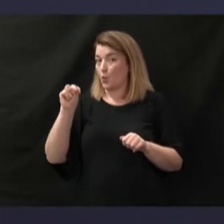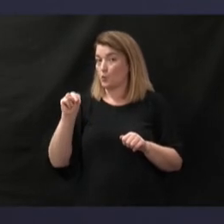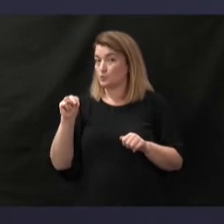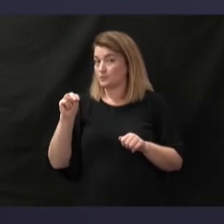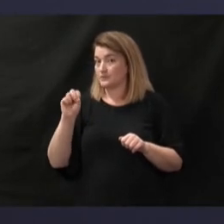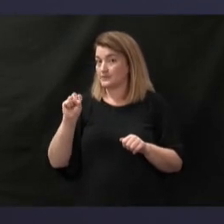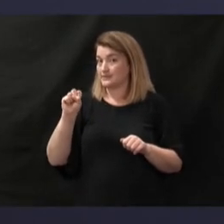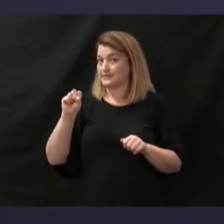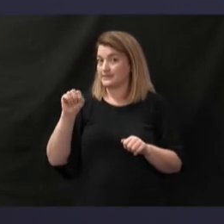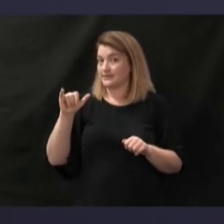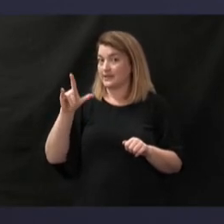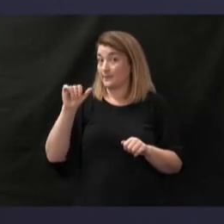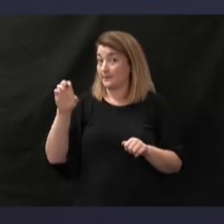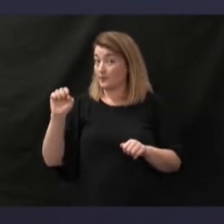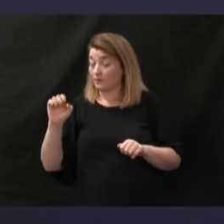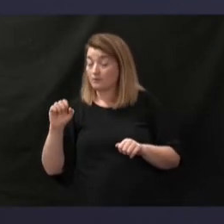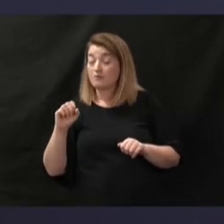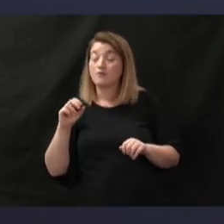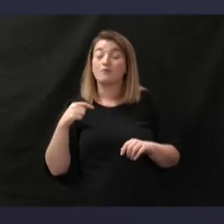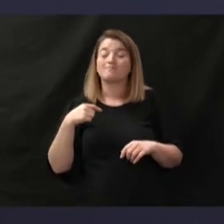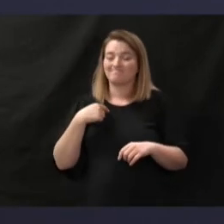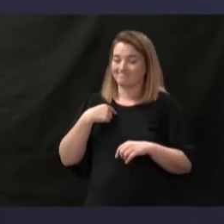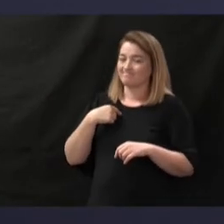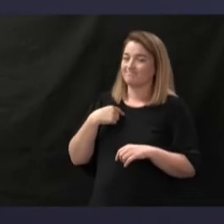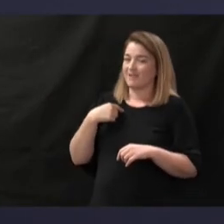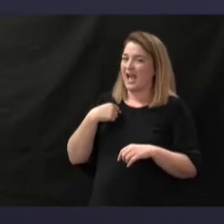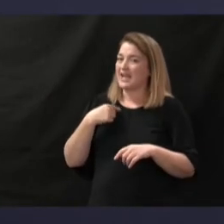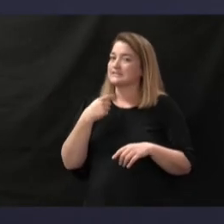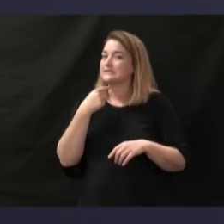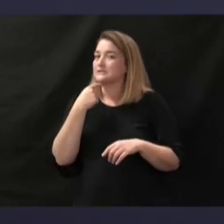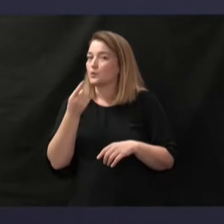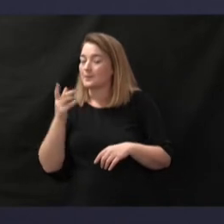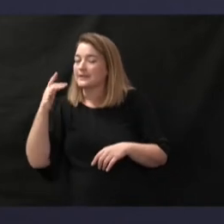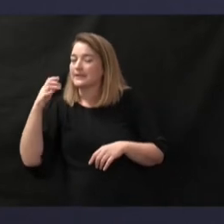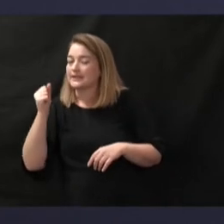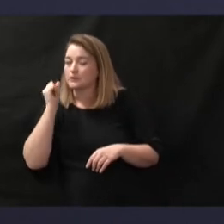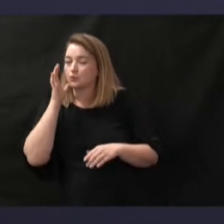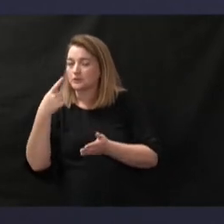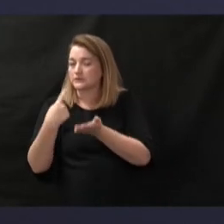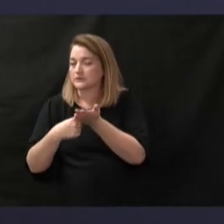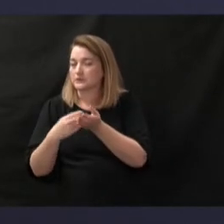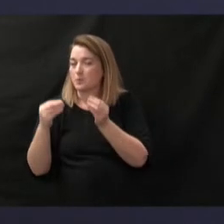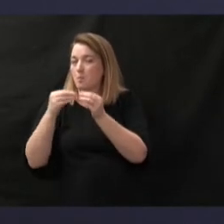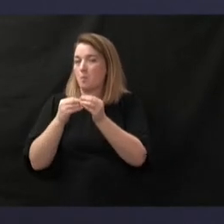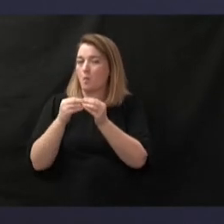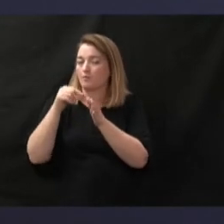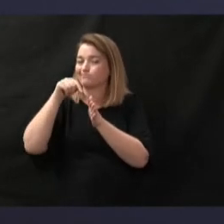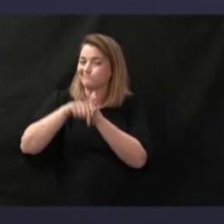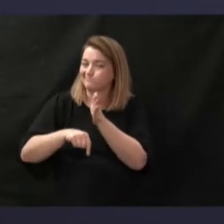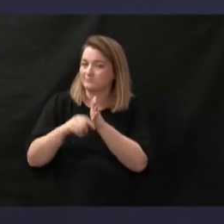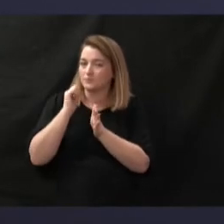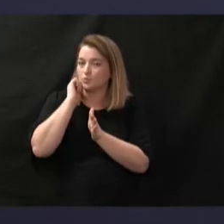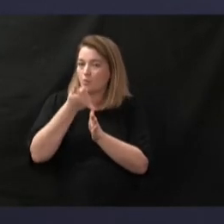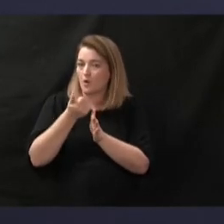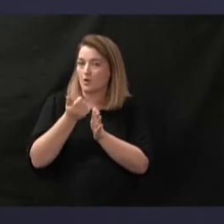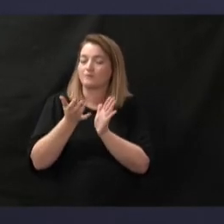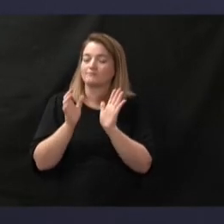Yes, we will get more into that. Ask if there's schwa could be its own syllable.